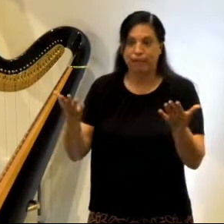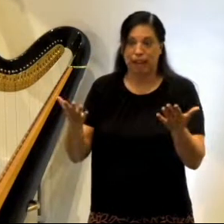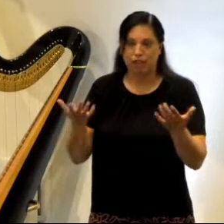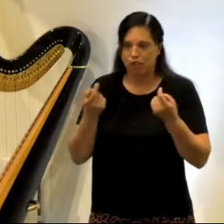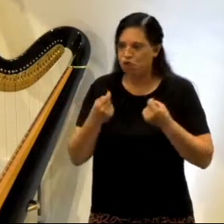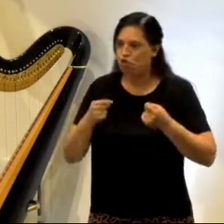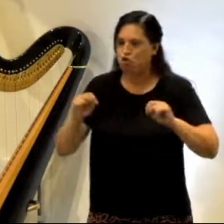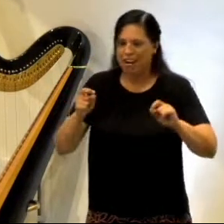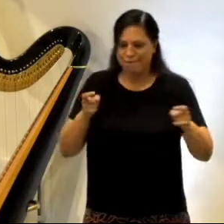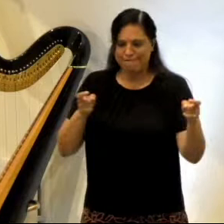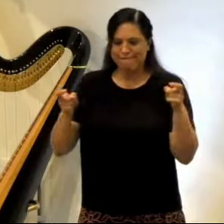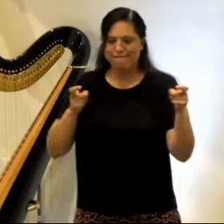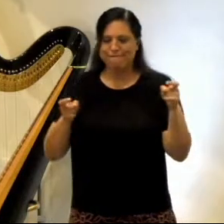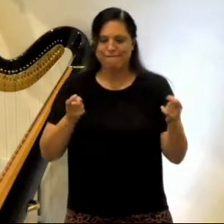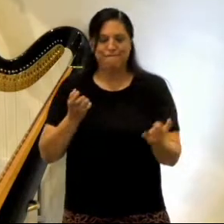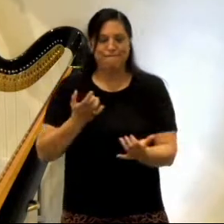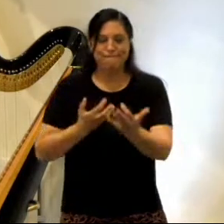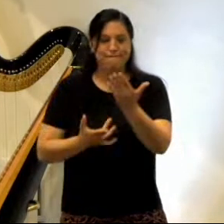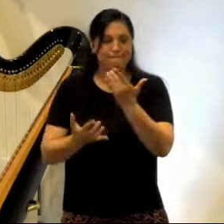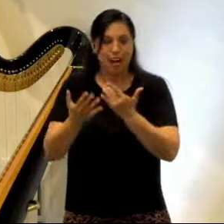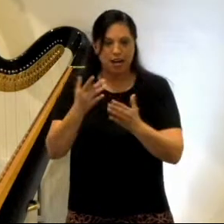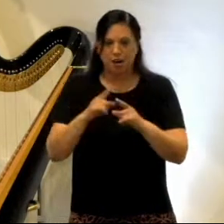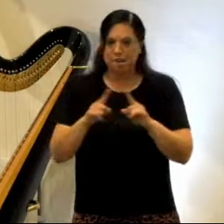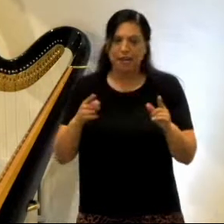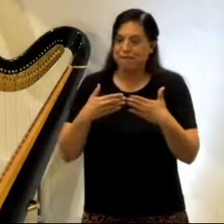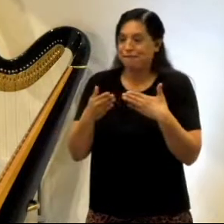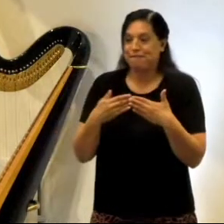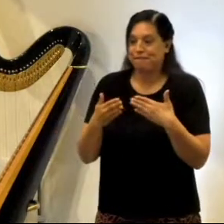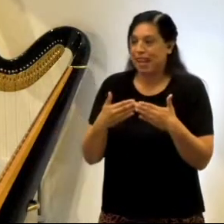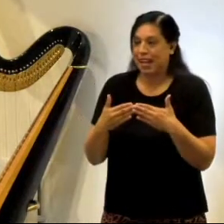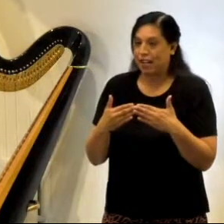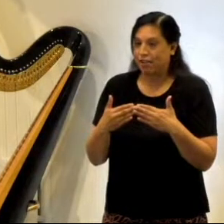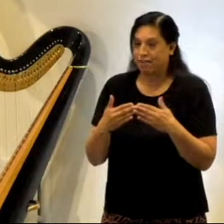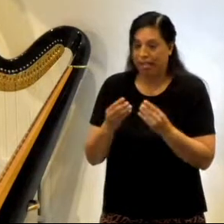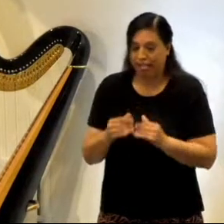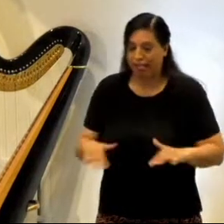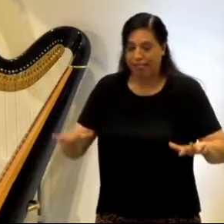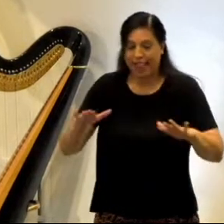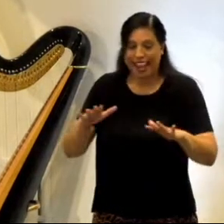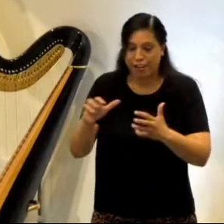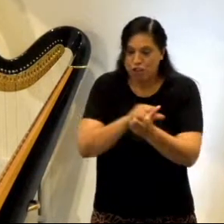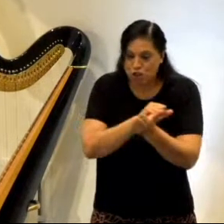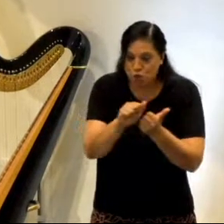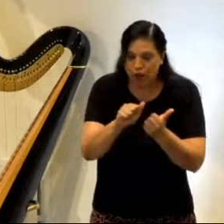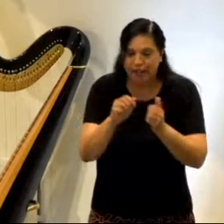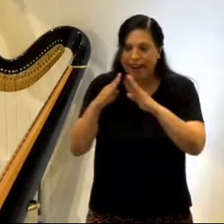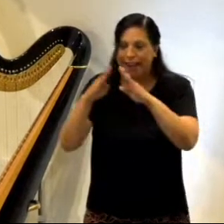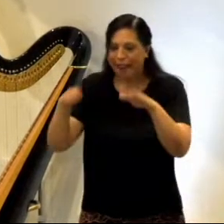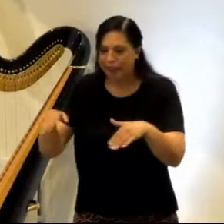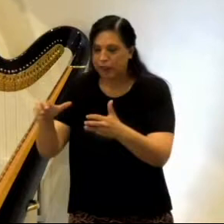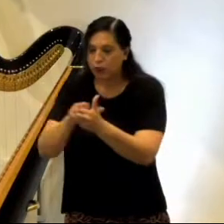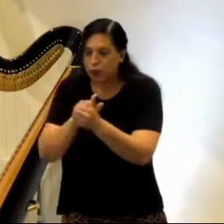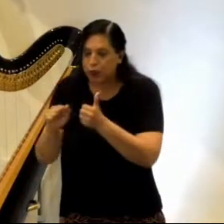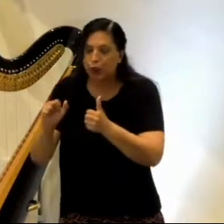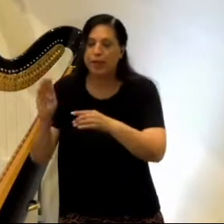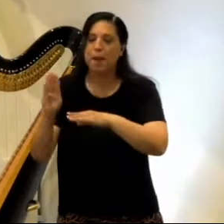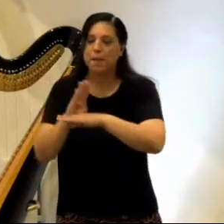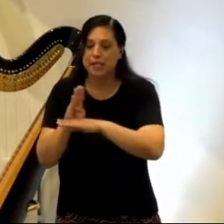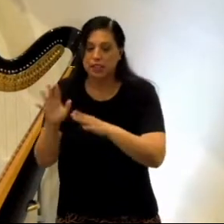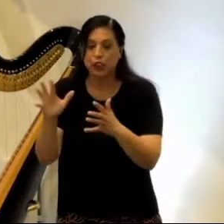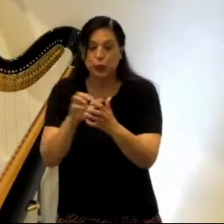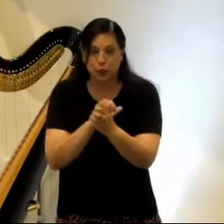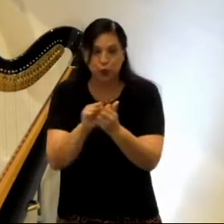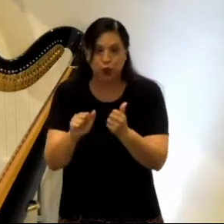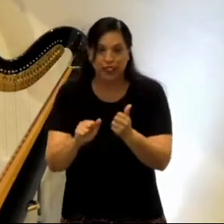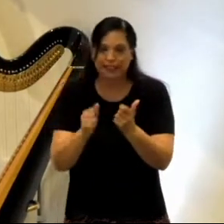these fires under control. But in spite of the best efforts, lands are destroyed, homes are destroyed, businesses are destroyed,